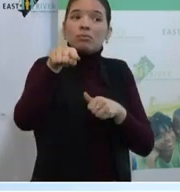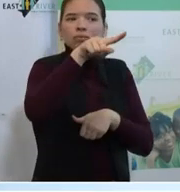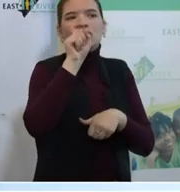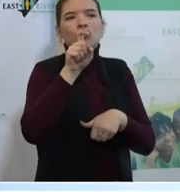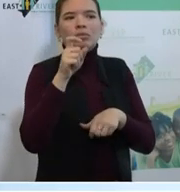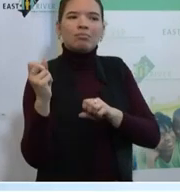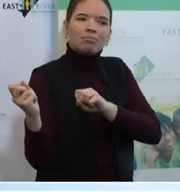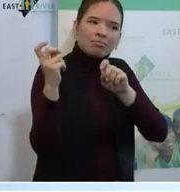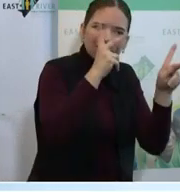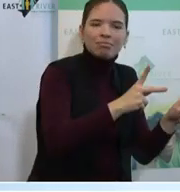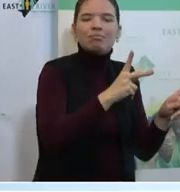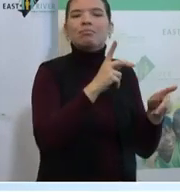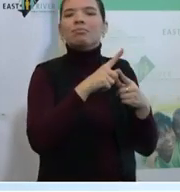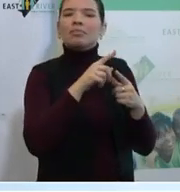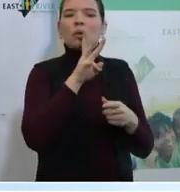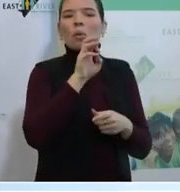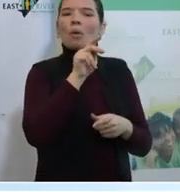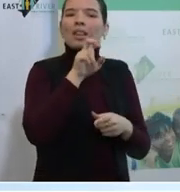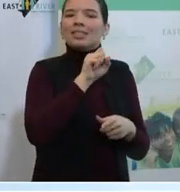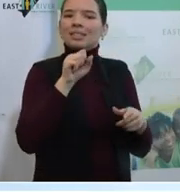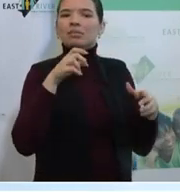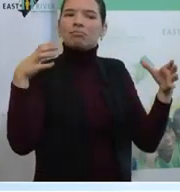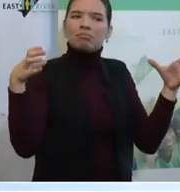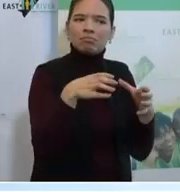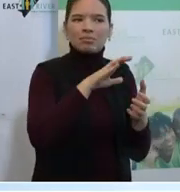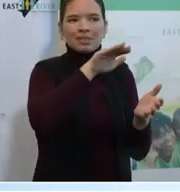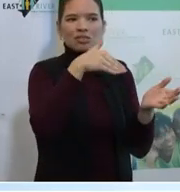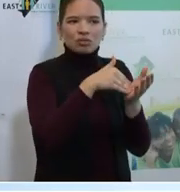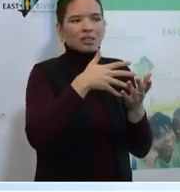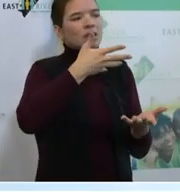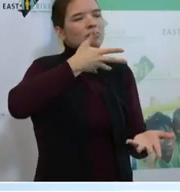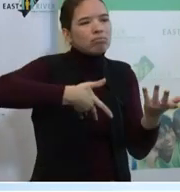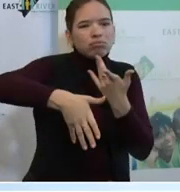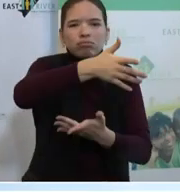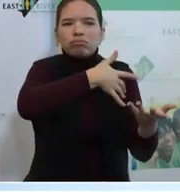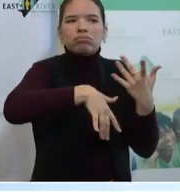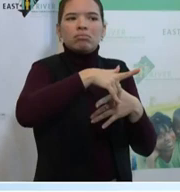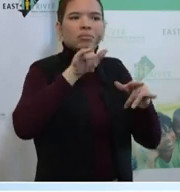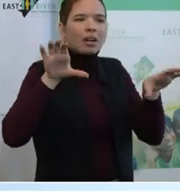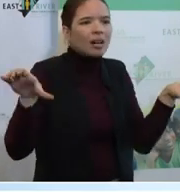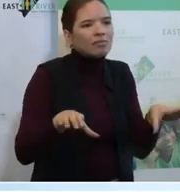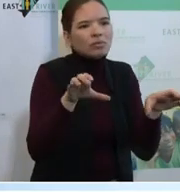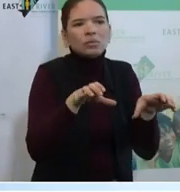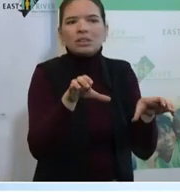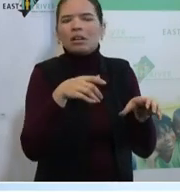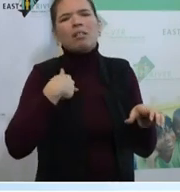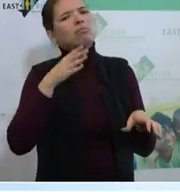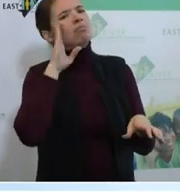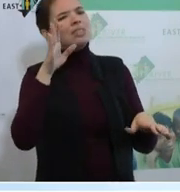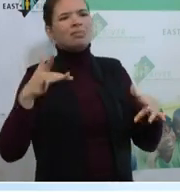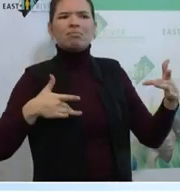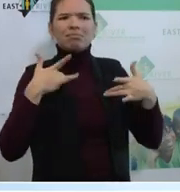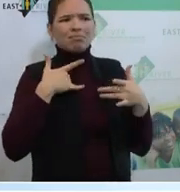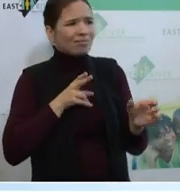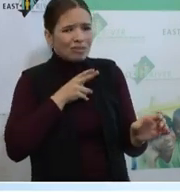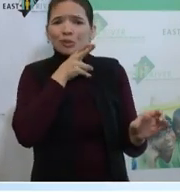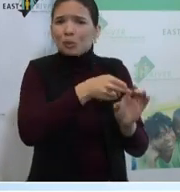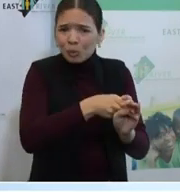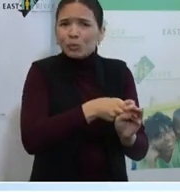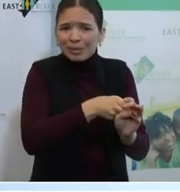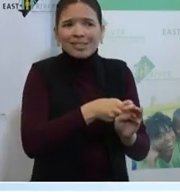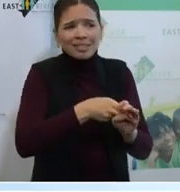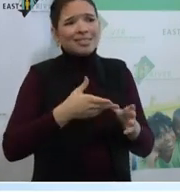in person, having activities, and I would be delighted to come out. You can just send